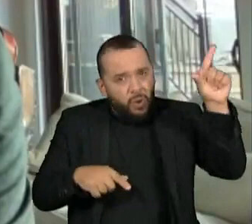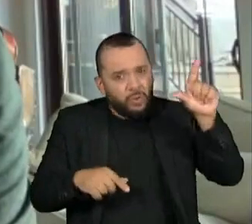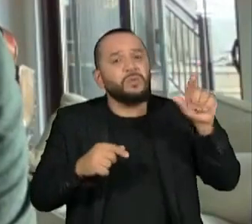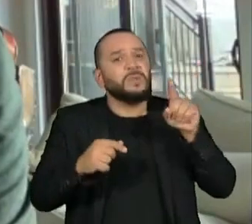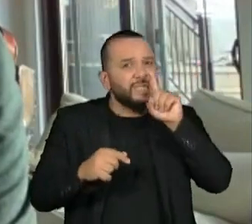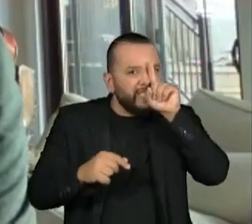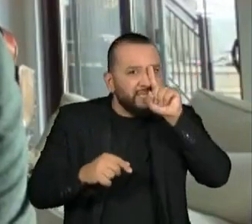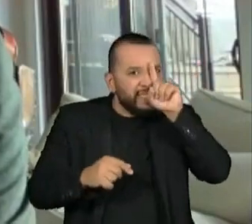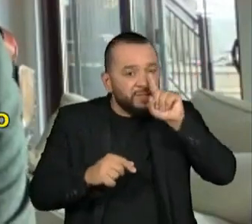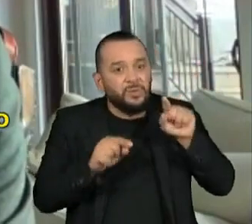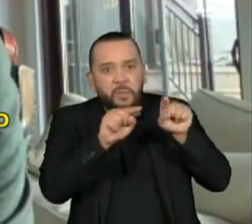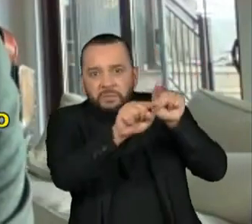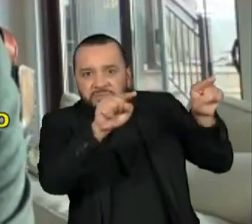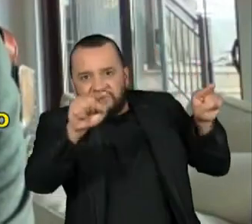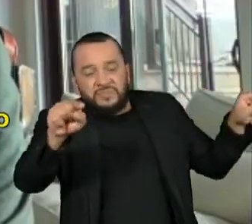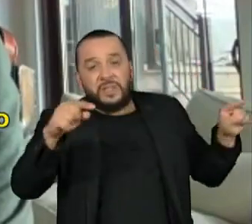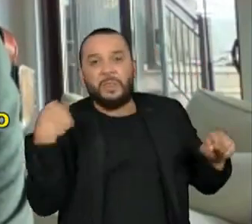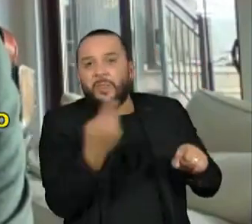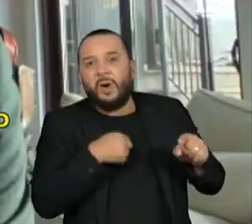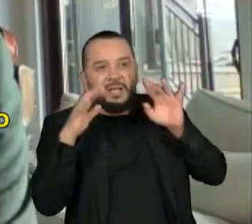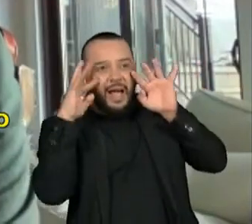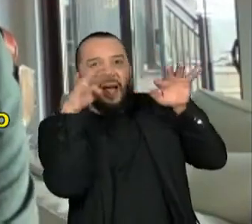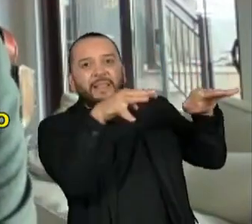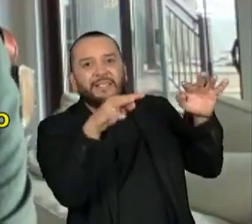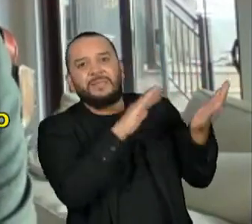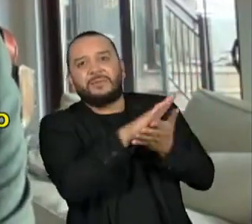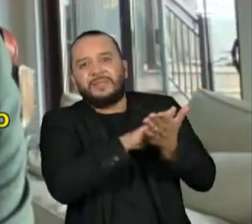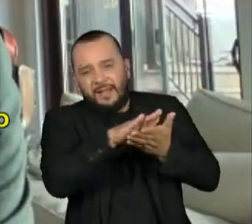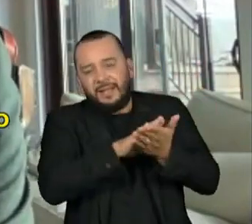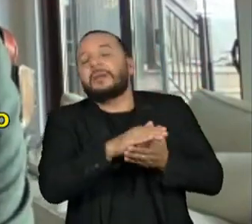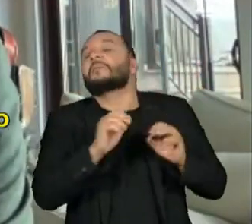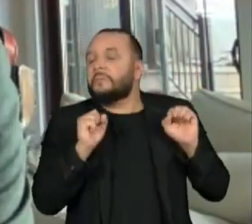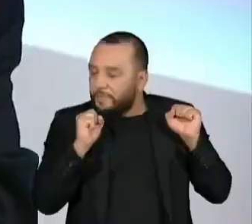that we're not paying attention to that can move much faster than climate change.